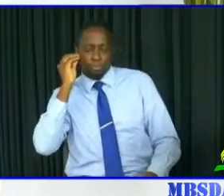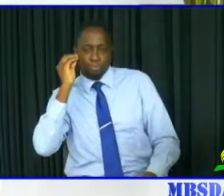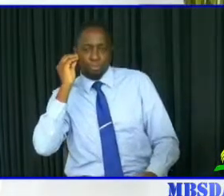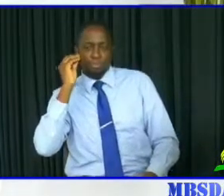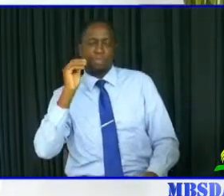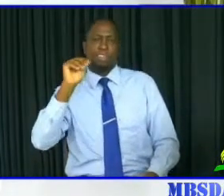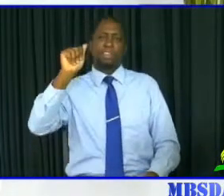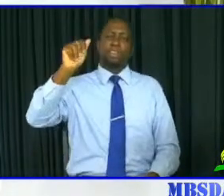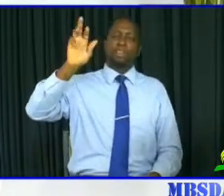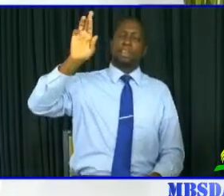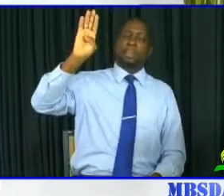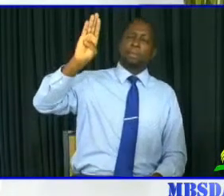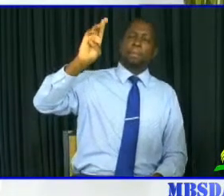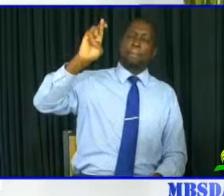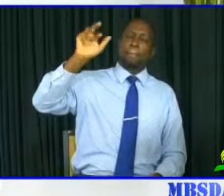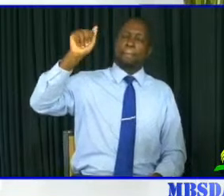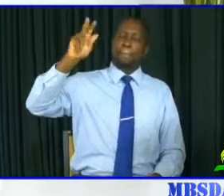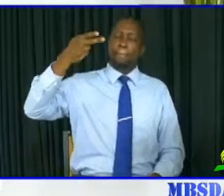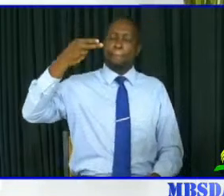Abraham looked for a city